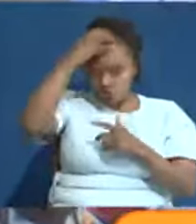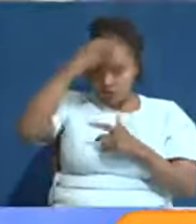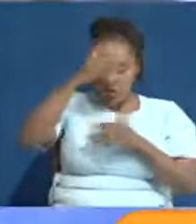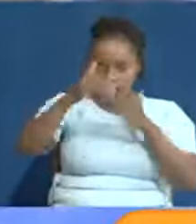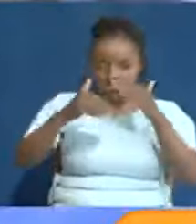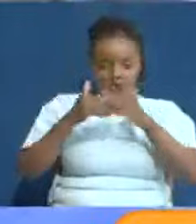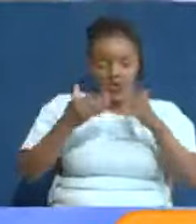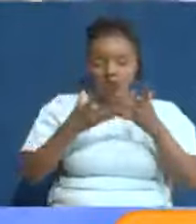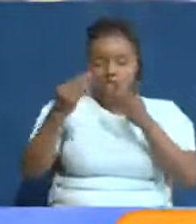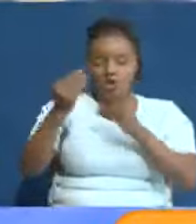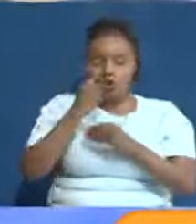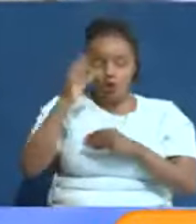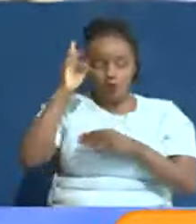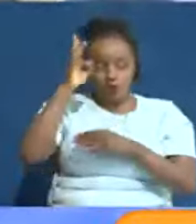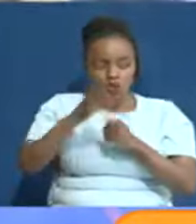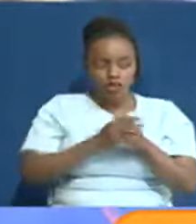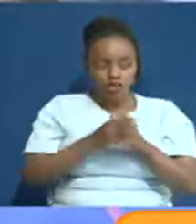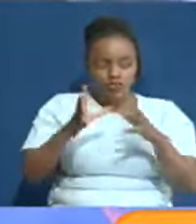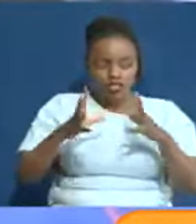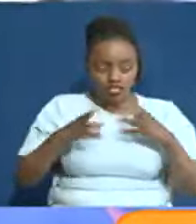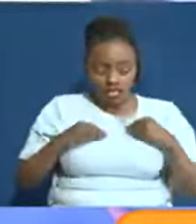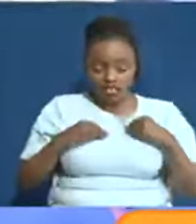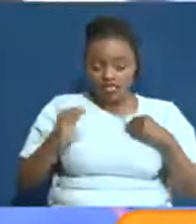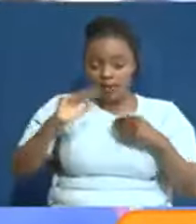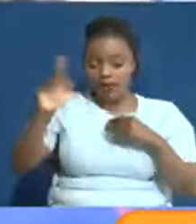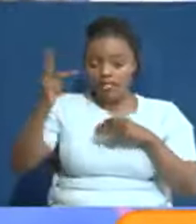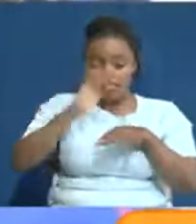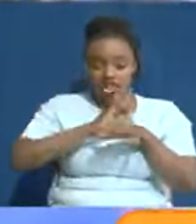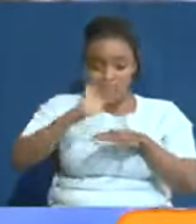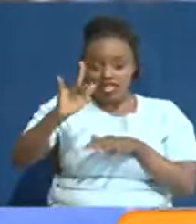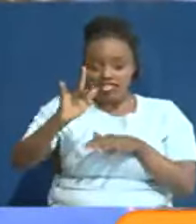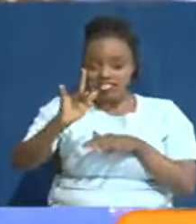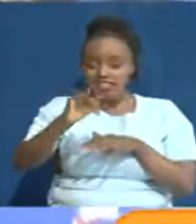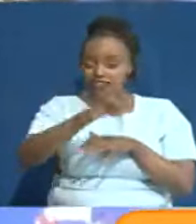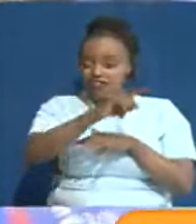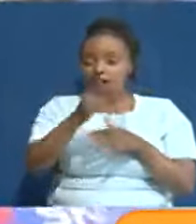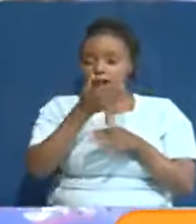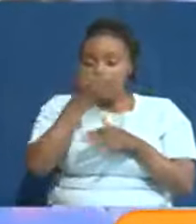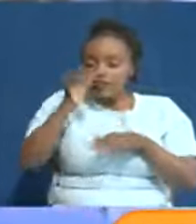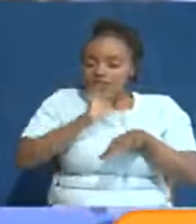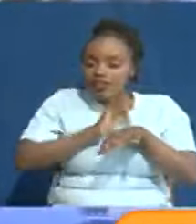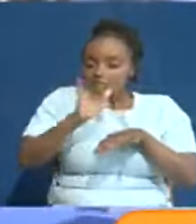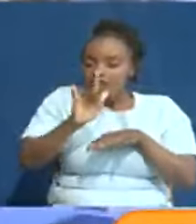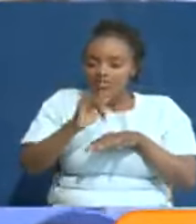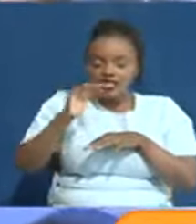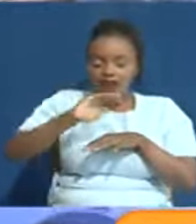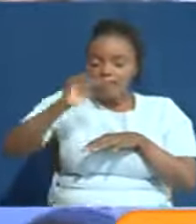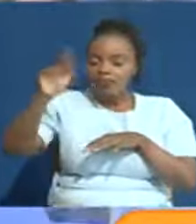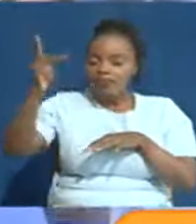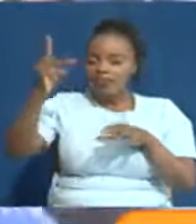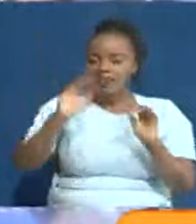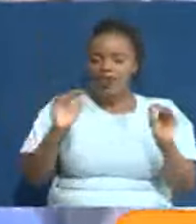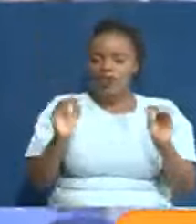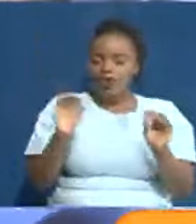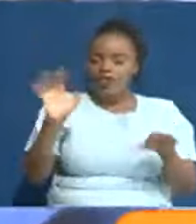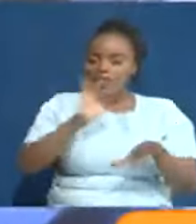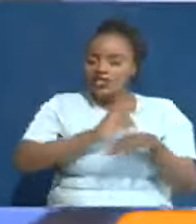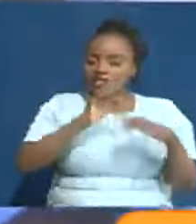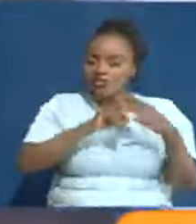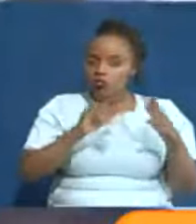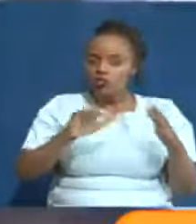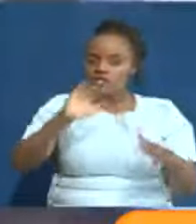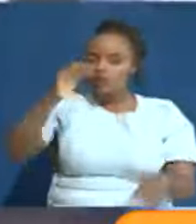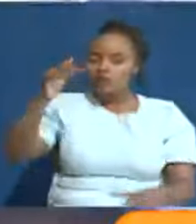nyumbani. Munakubali mlima uguzwe? Bora wasiguze nini? Bora wasiguze